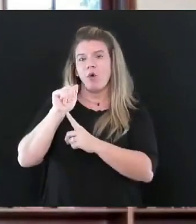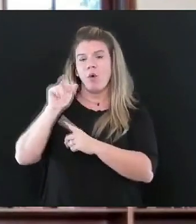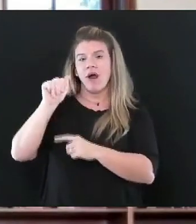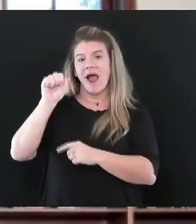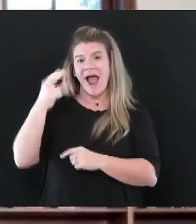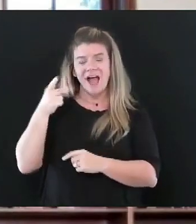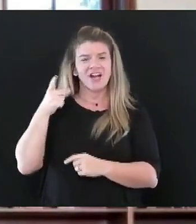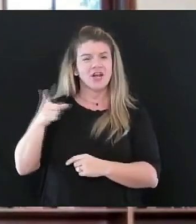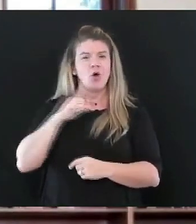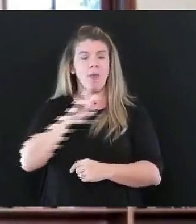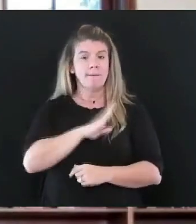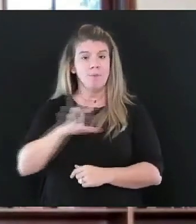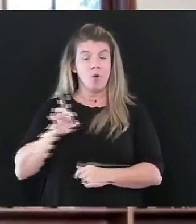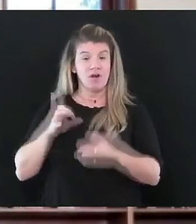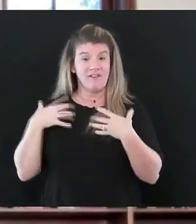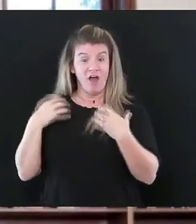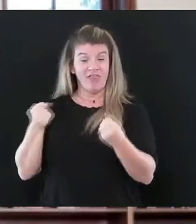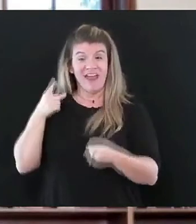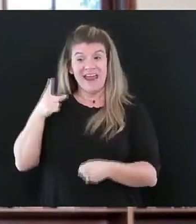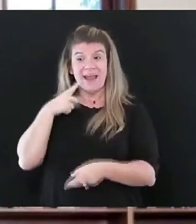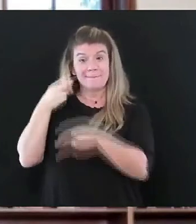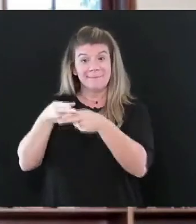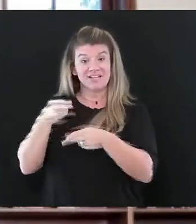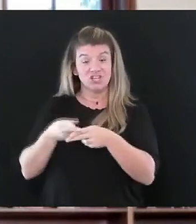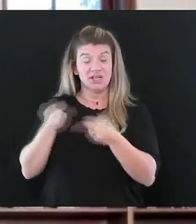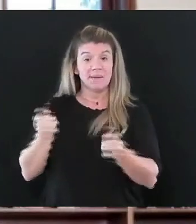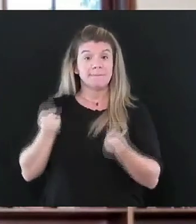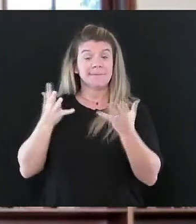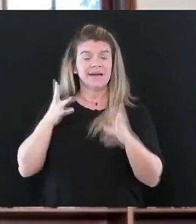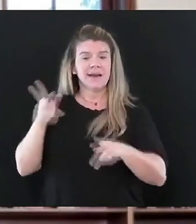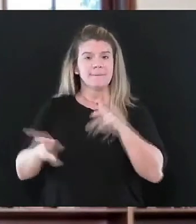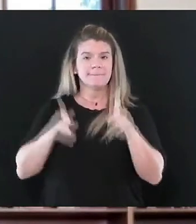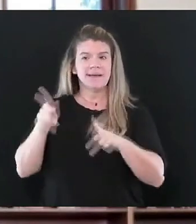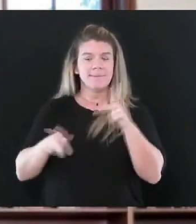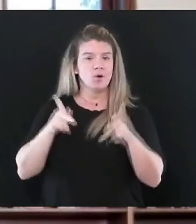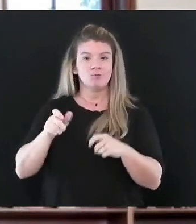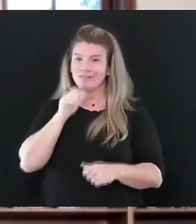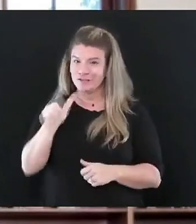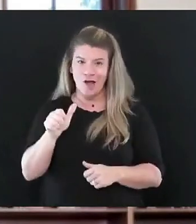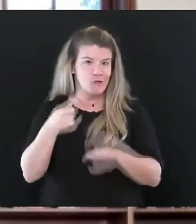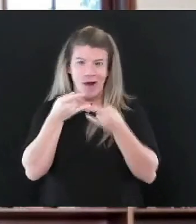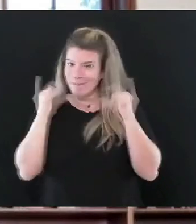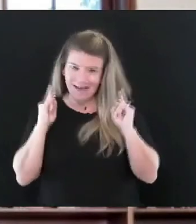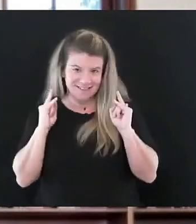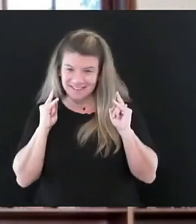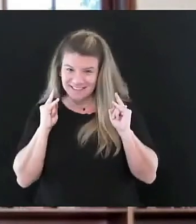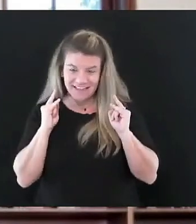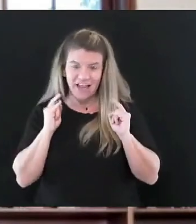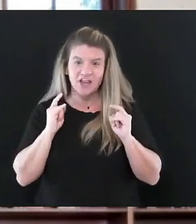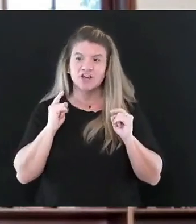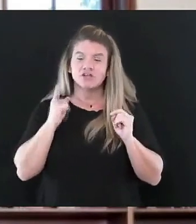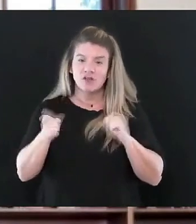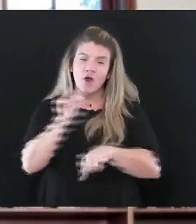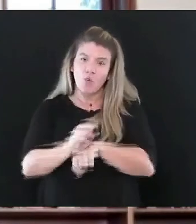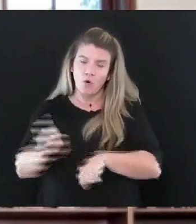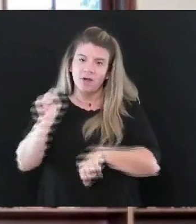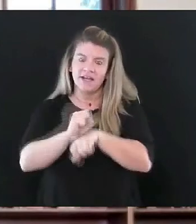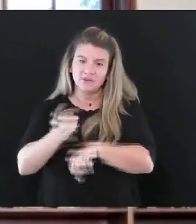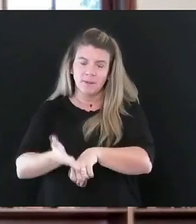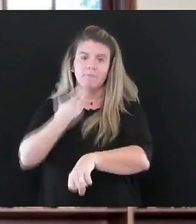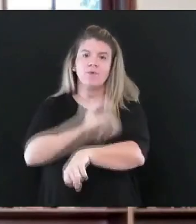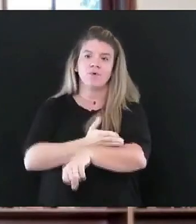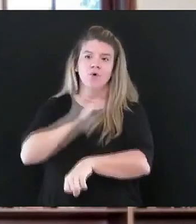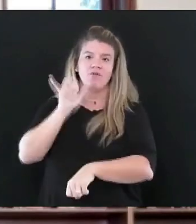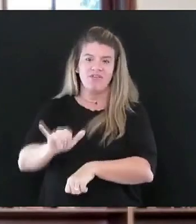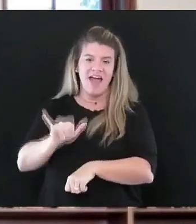he did mention that a lot of people were not privy to wearing masks, so they were working on that mitigation effort with a